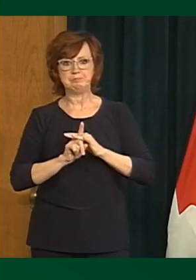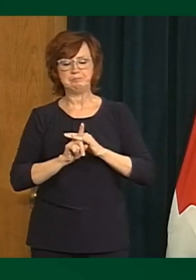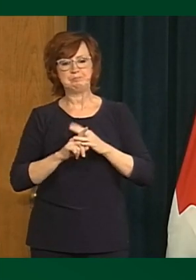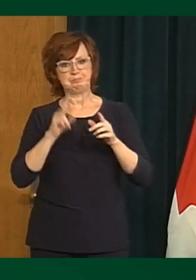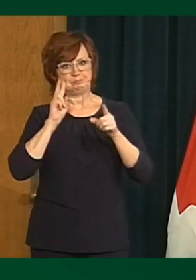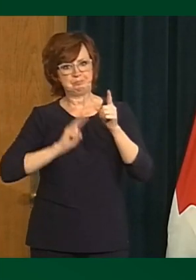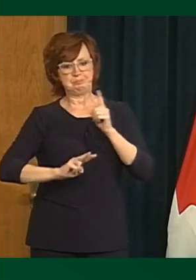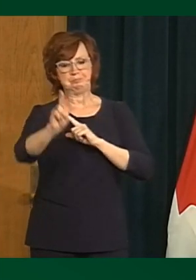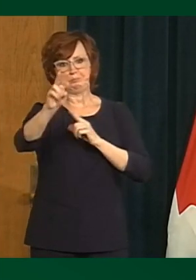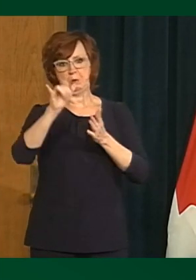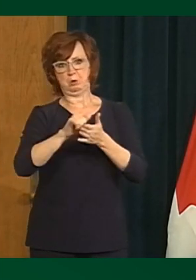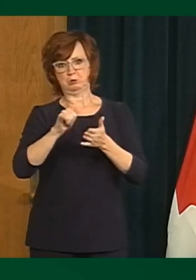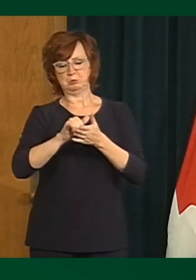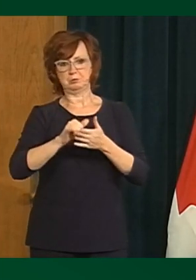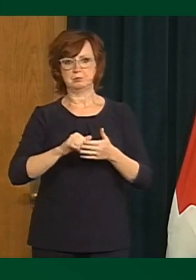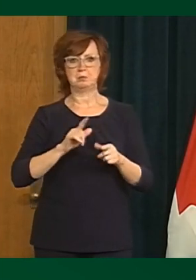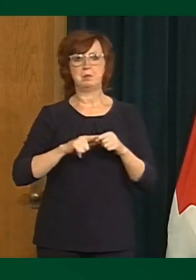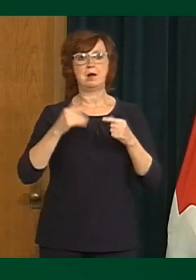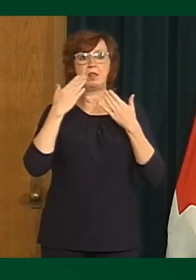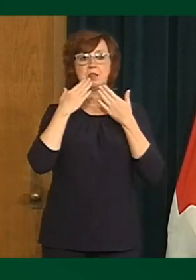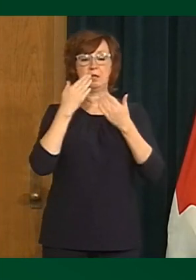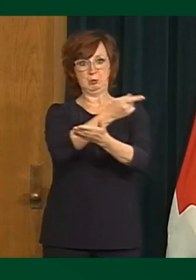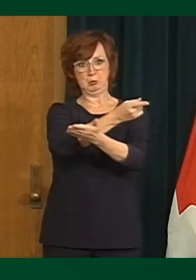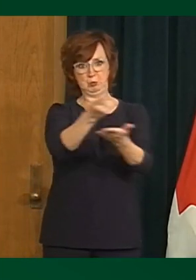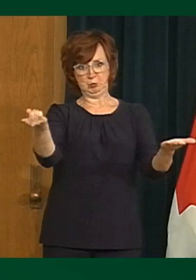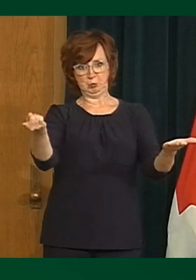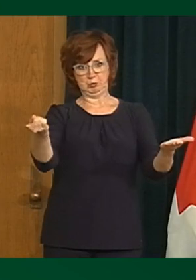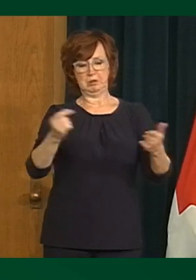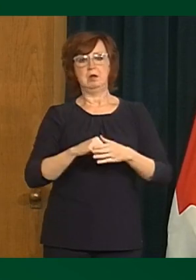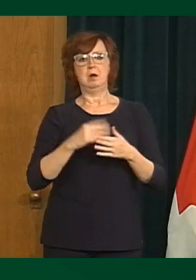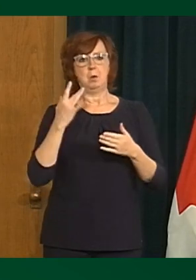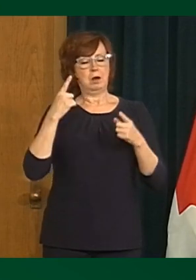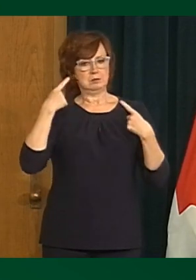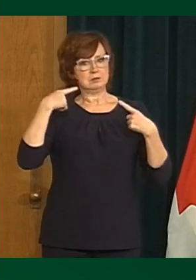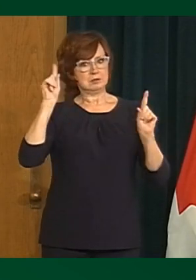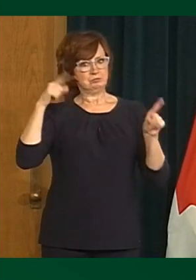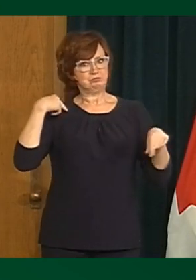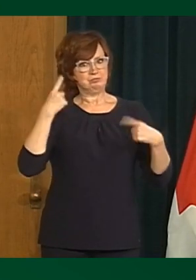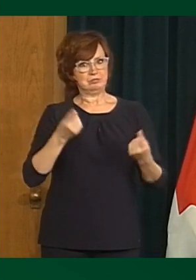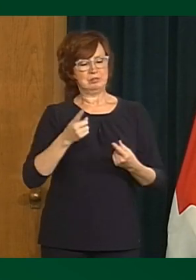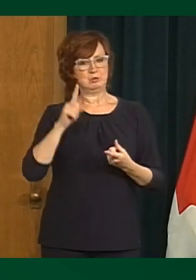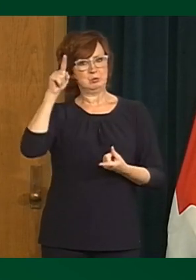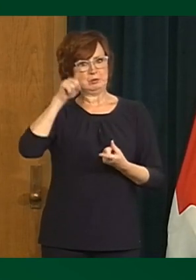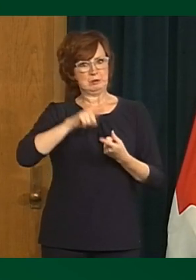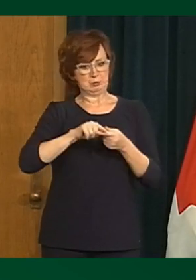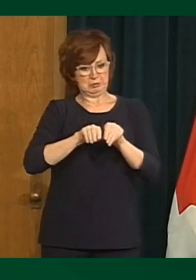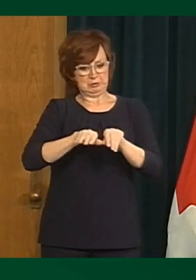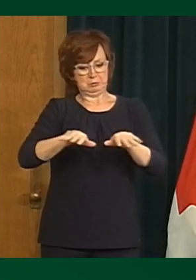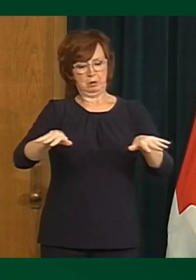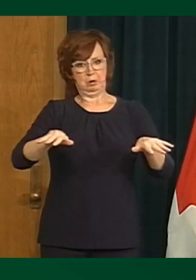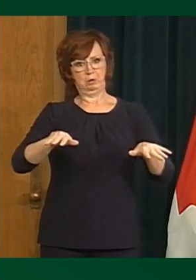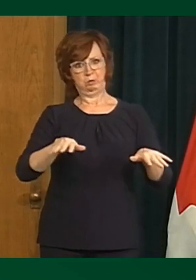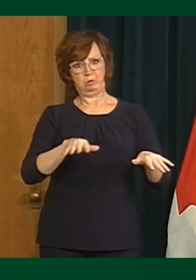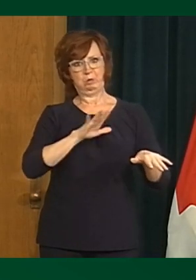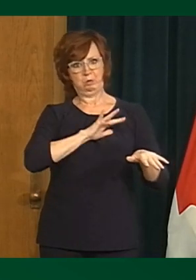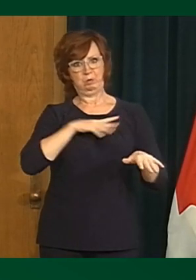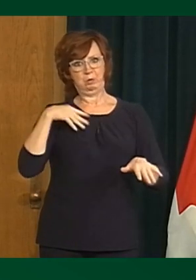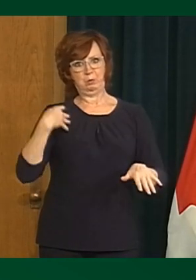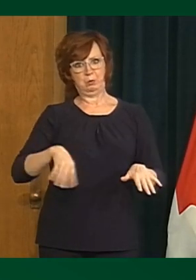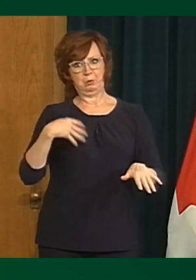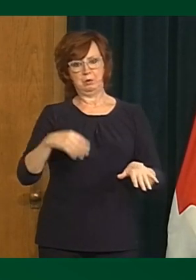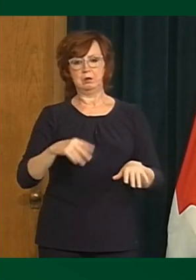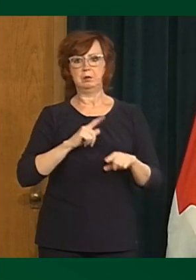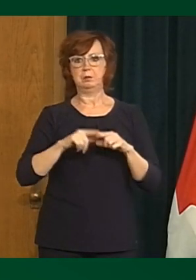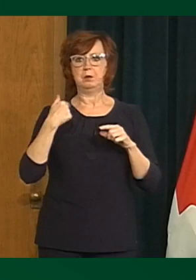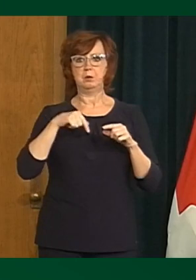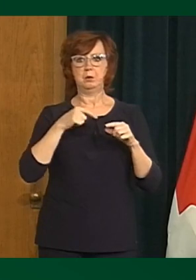We have been successful to date in controlling the spread of COVID-19. But as we move into the next phase of reopening, we all have a